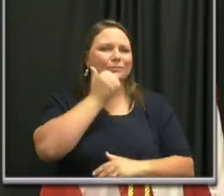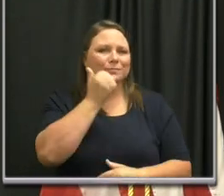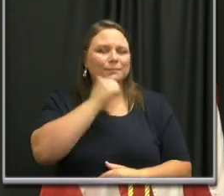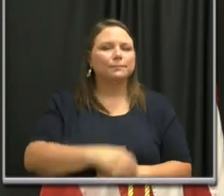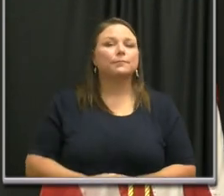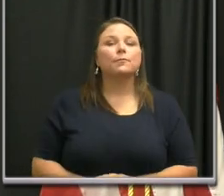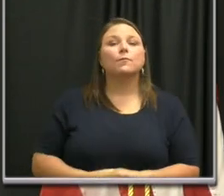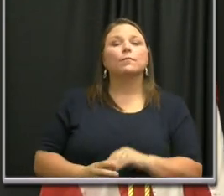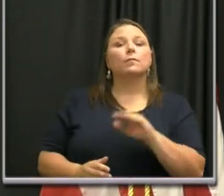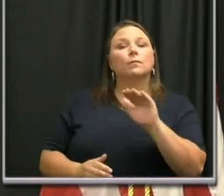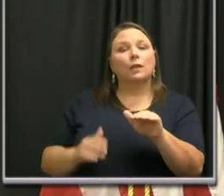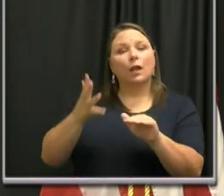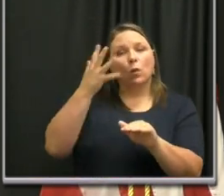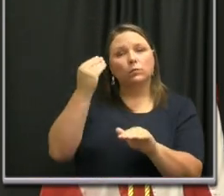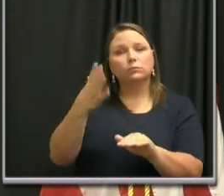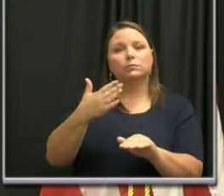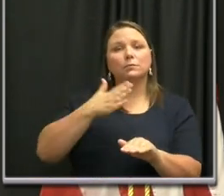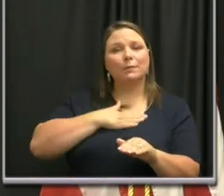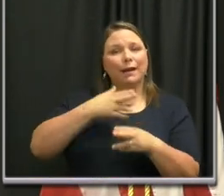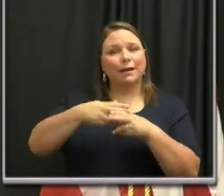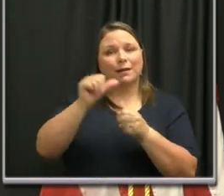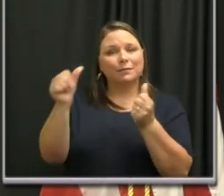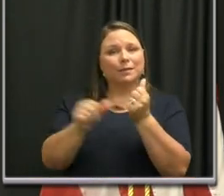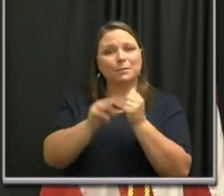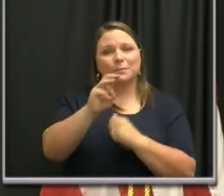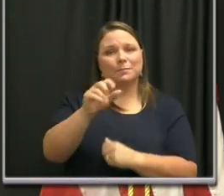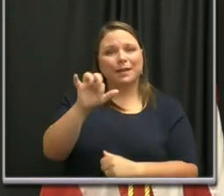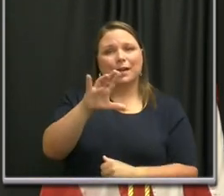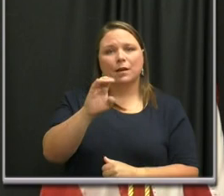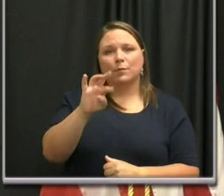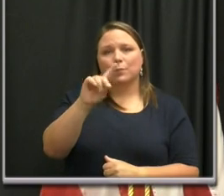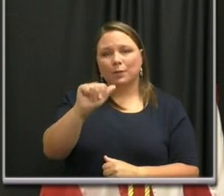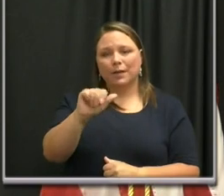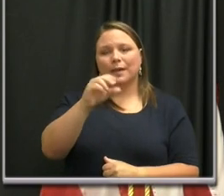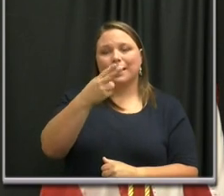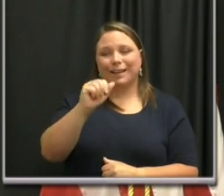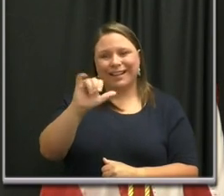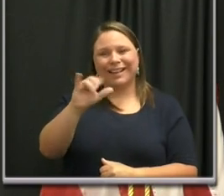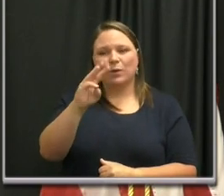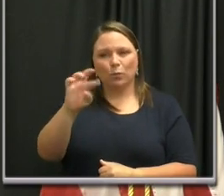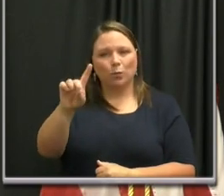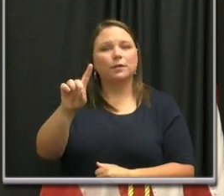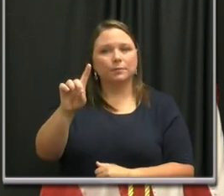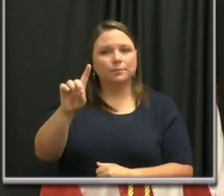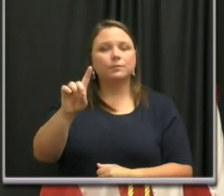want you to know, of course, my name is Deputy Mayor Brenda Haywood. And in